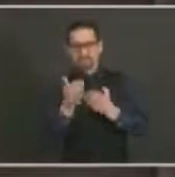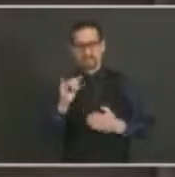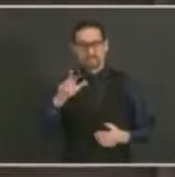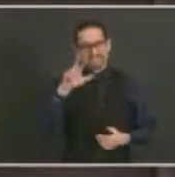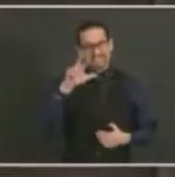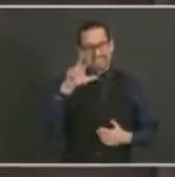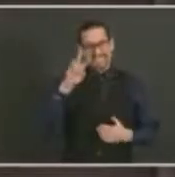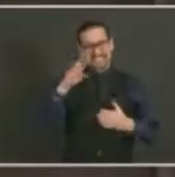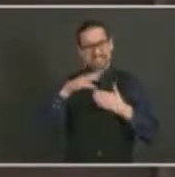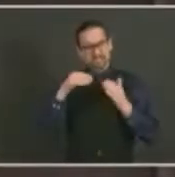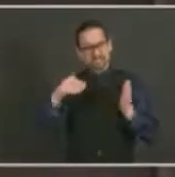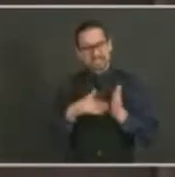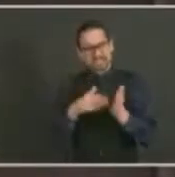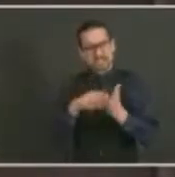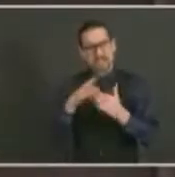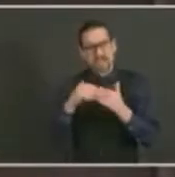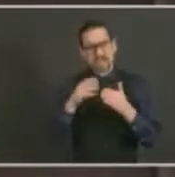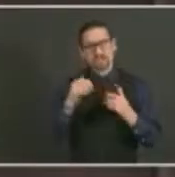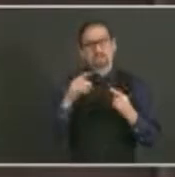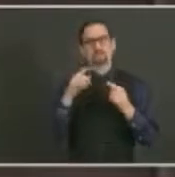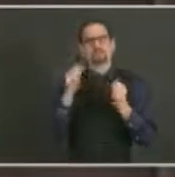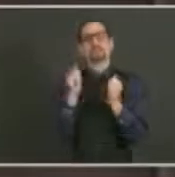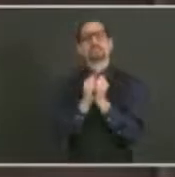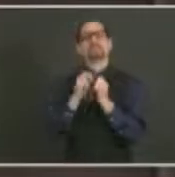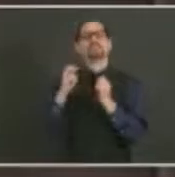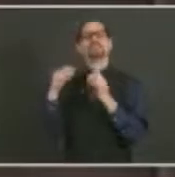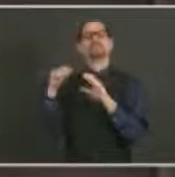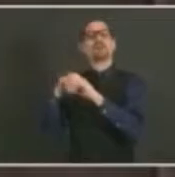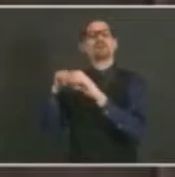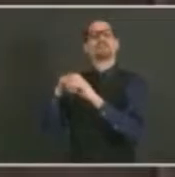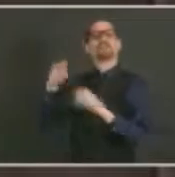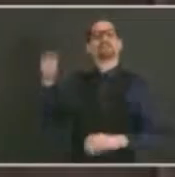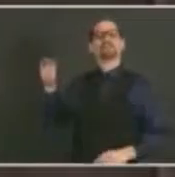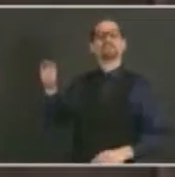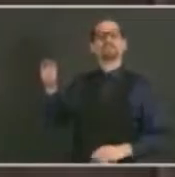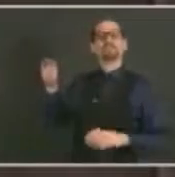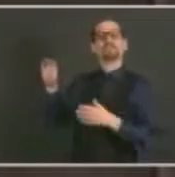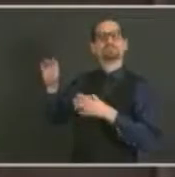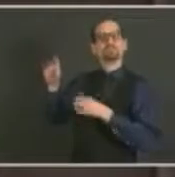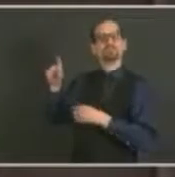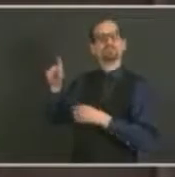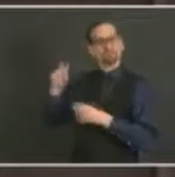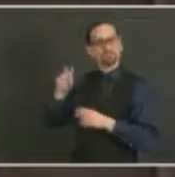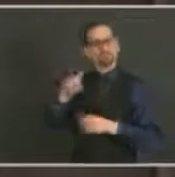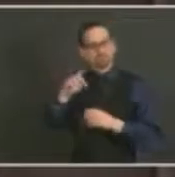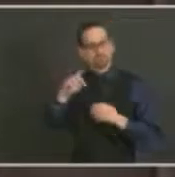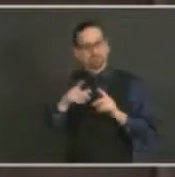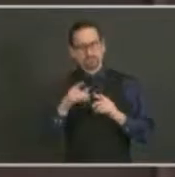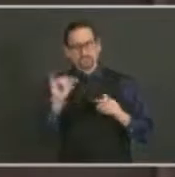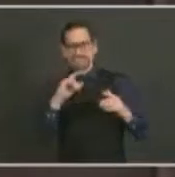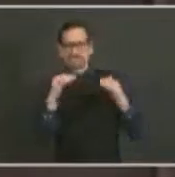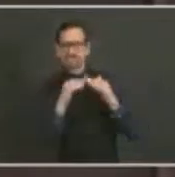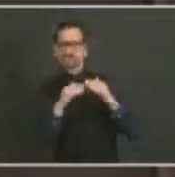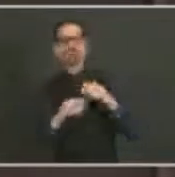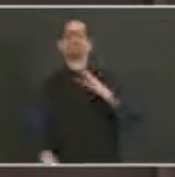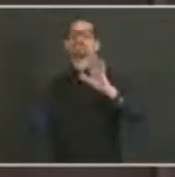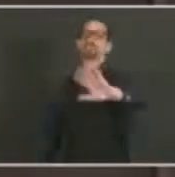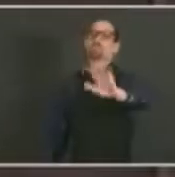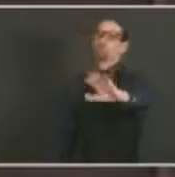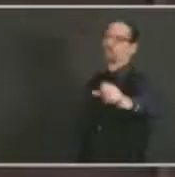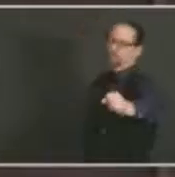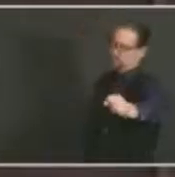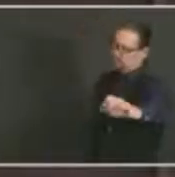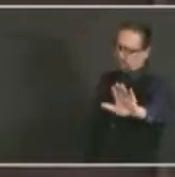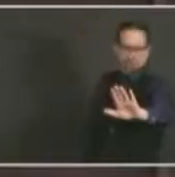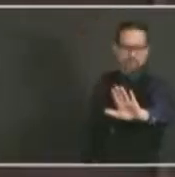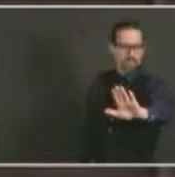with nearly sales tax being the repayment for it. So where's the justice in that? We're going to talk about COVID right now, but I'd be happy to follow up because you and I have disagreed